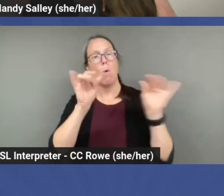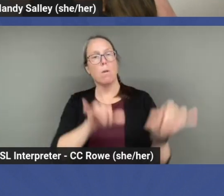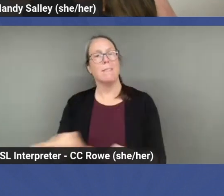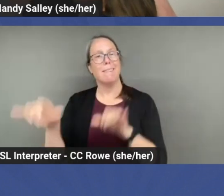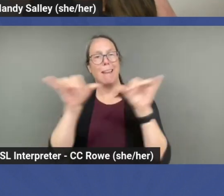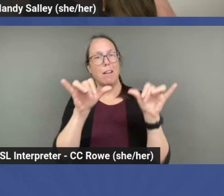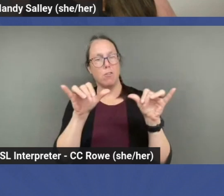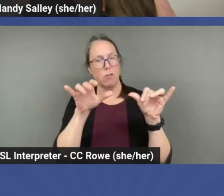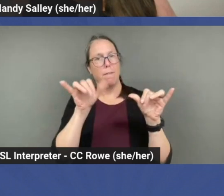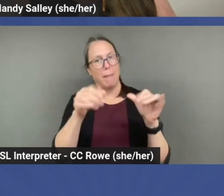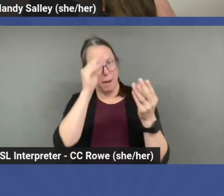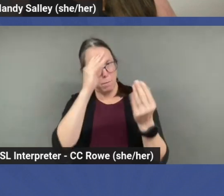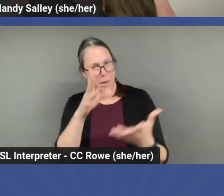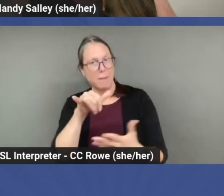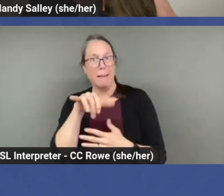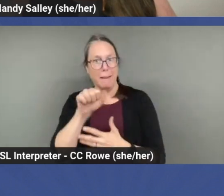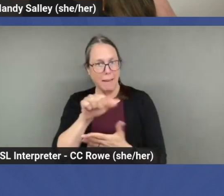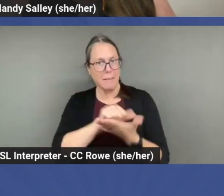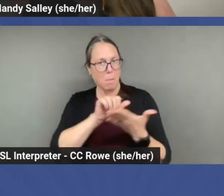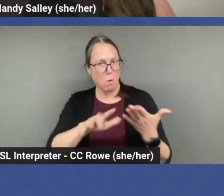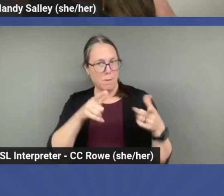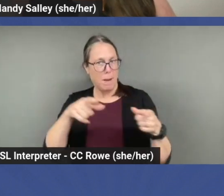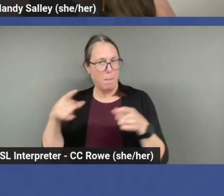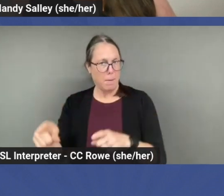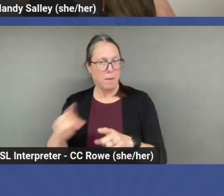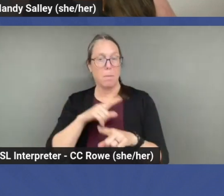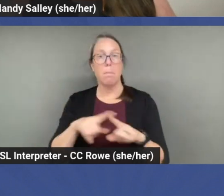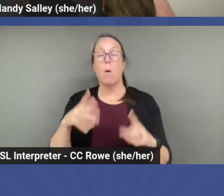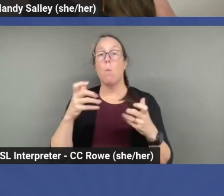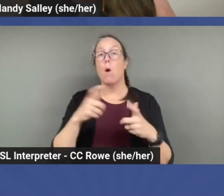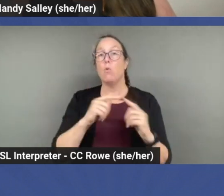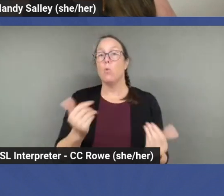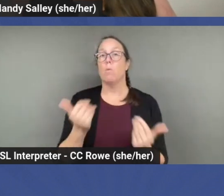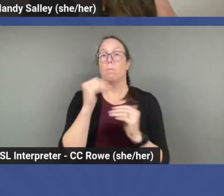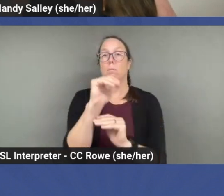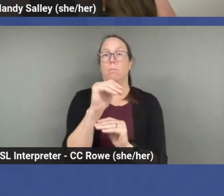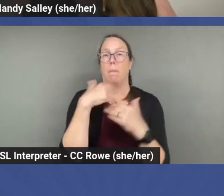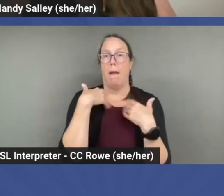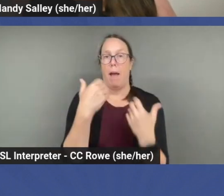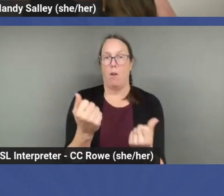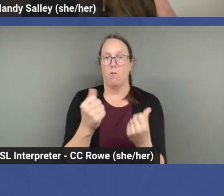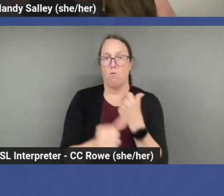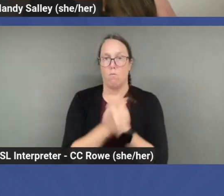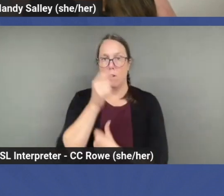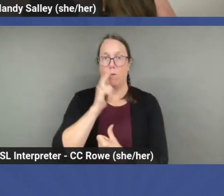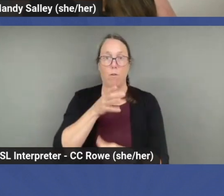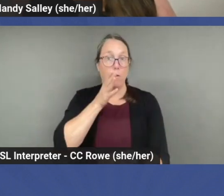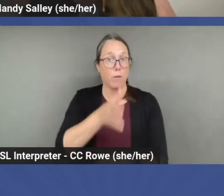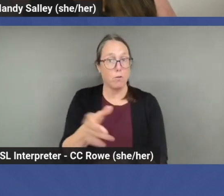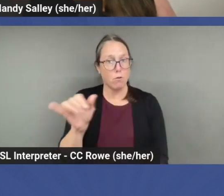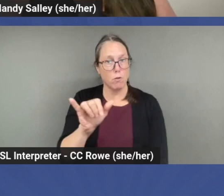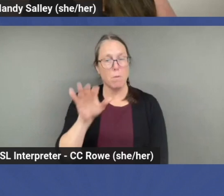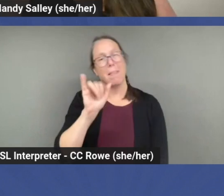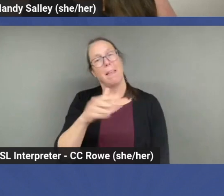that to mitigate like health risk for the future. But yeah, that's my